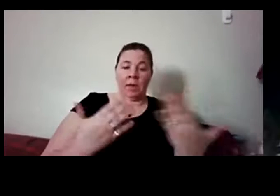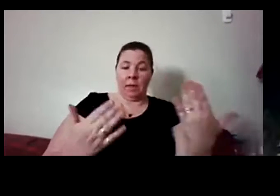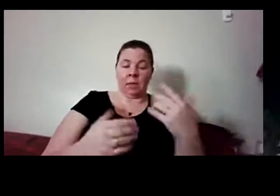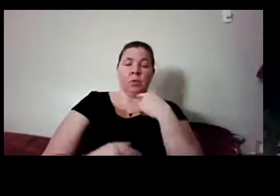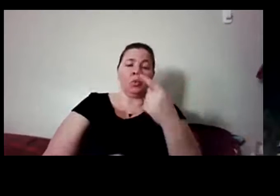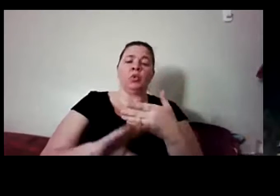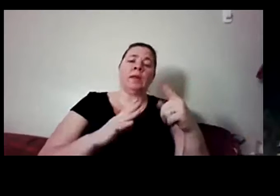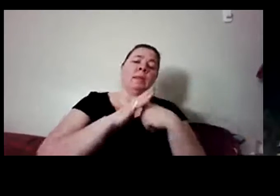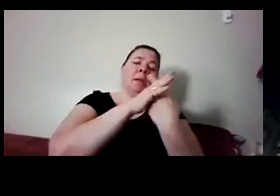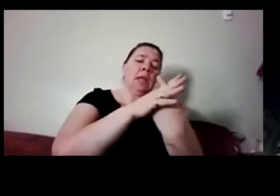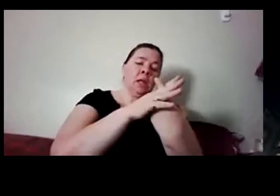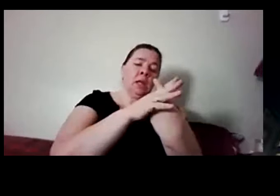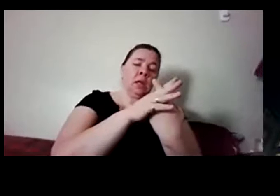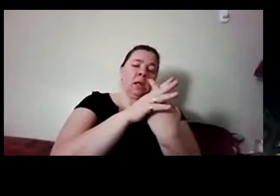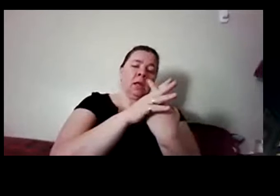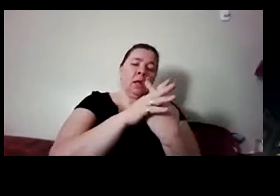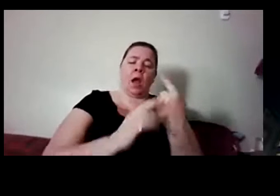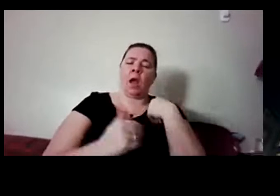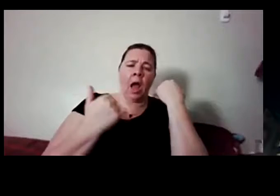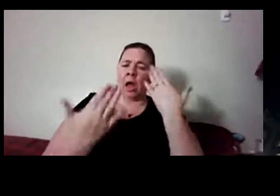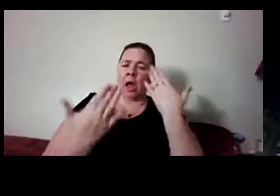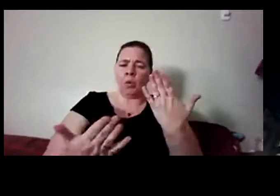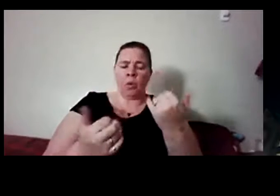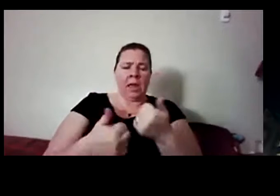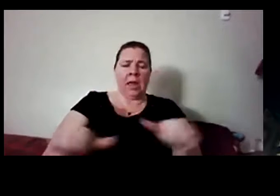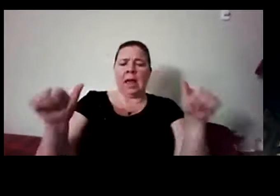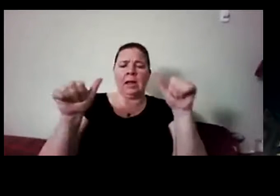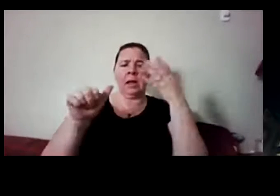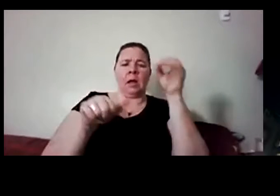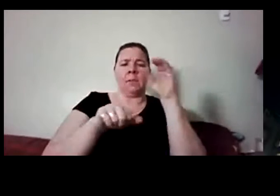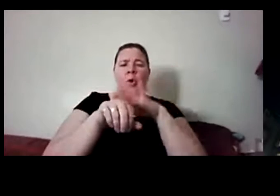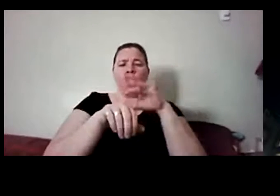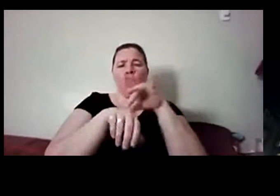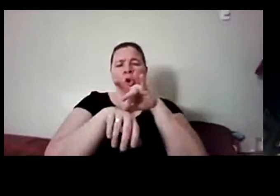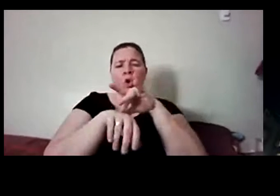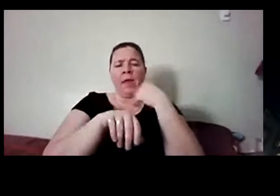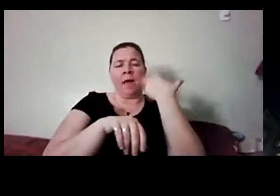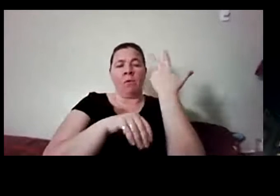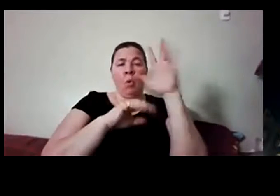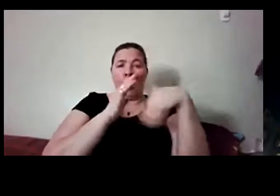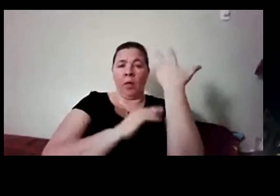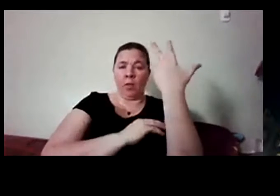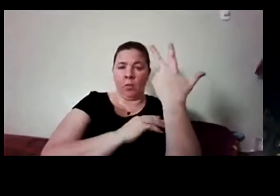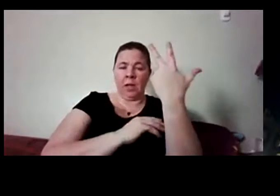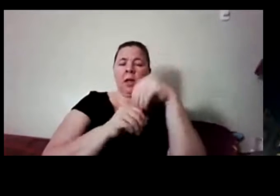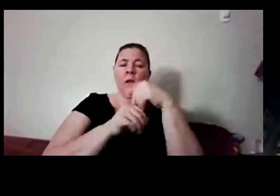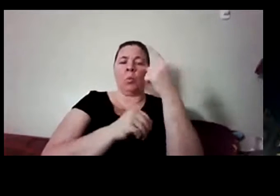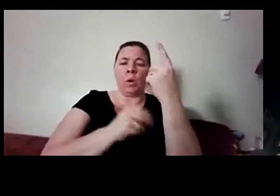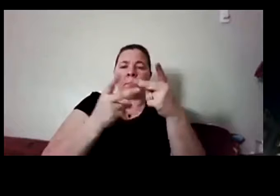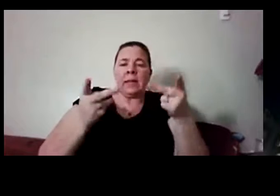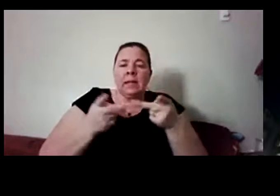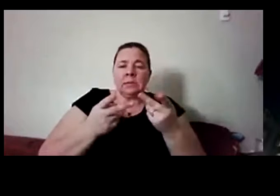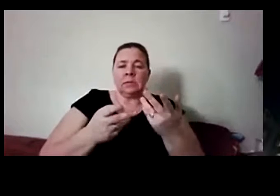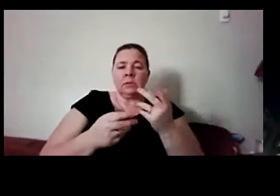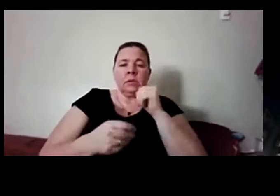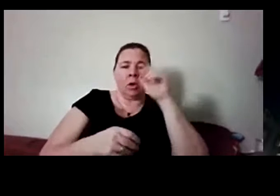beginning. And I don't know of any company on earth that has all 3 in one place. You don't have